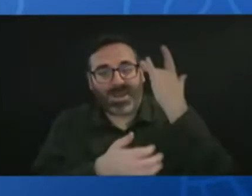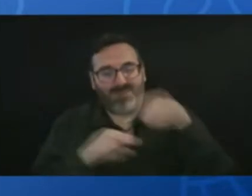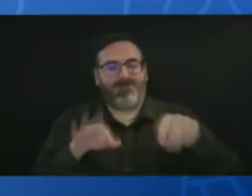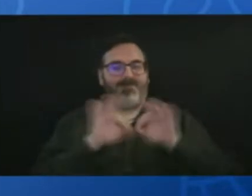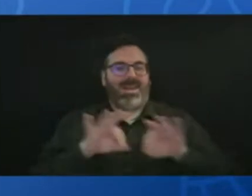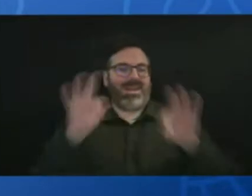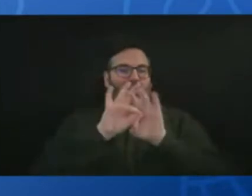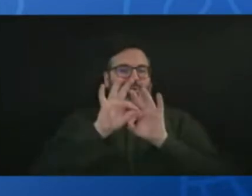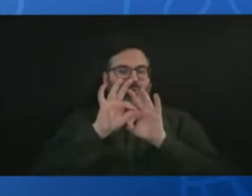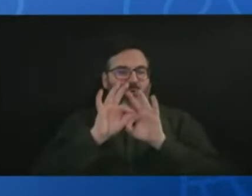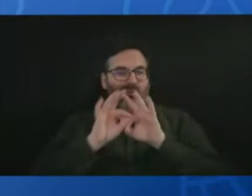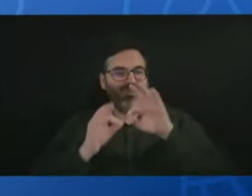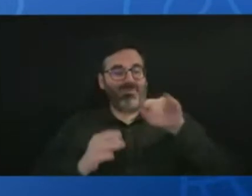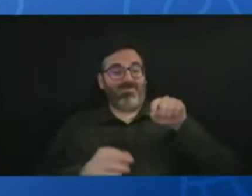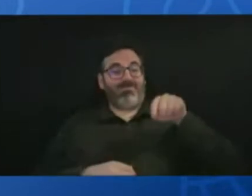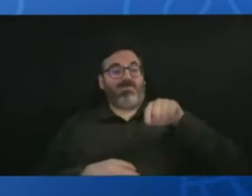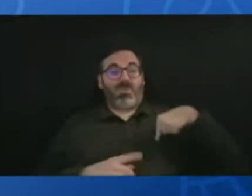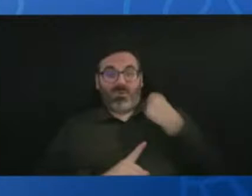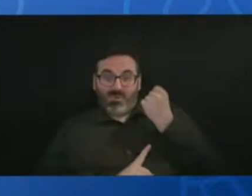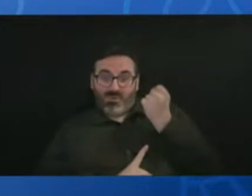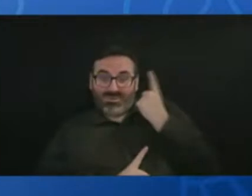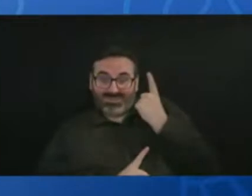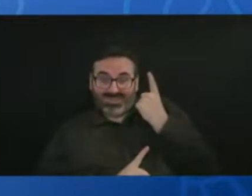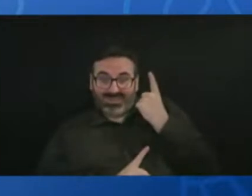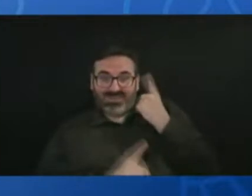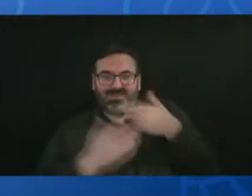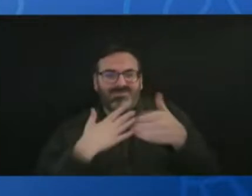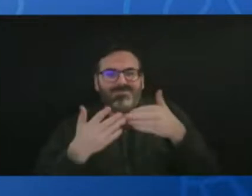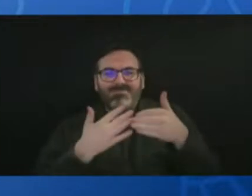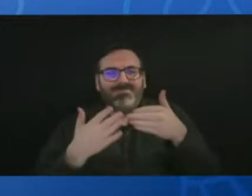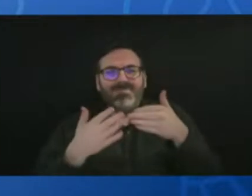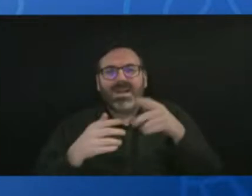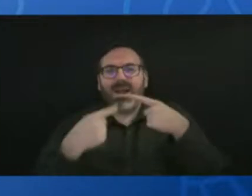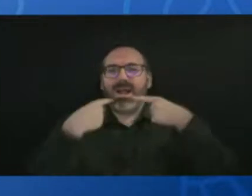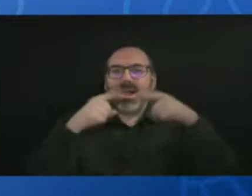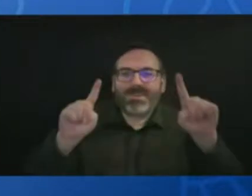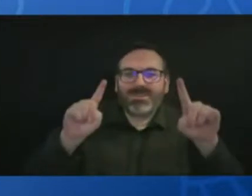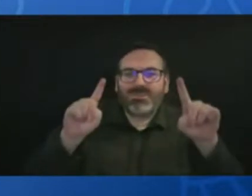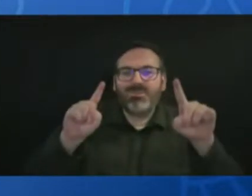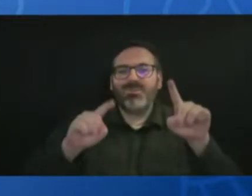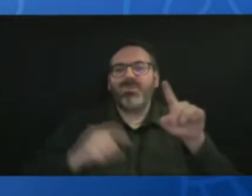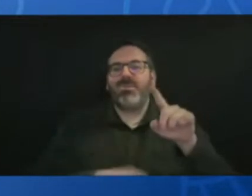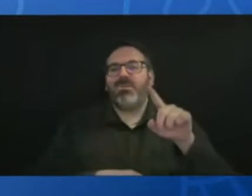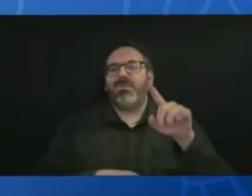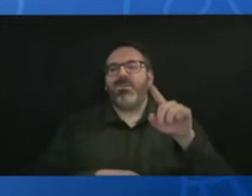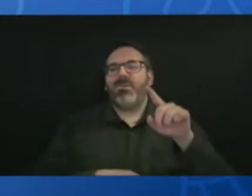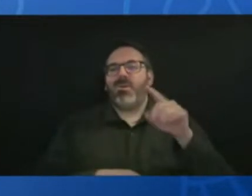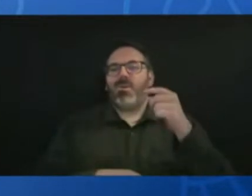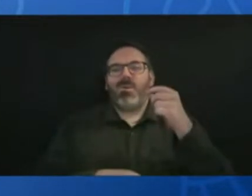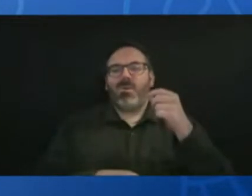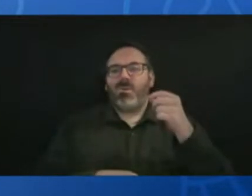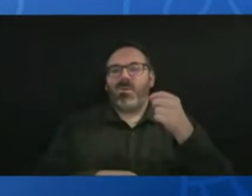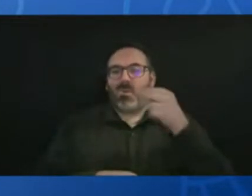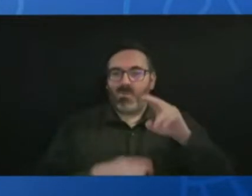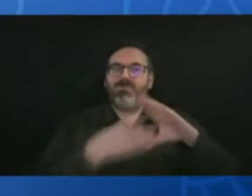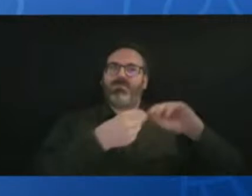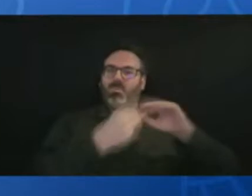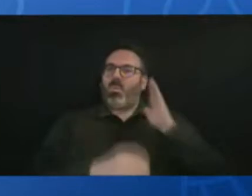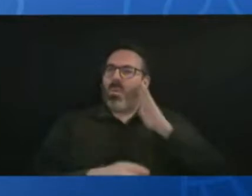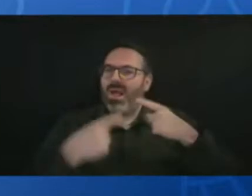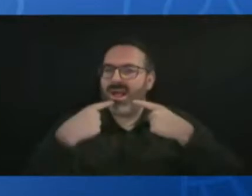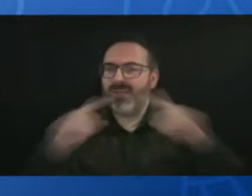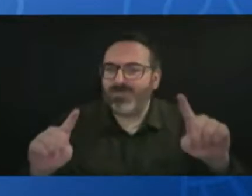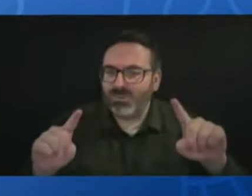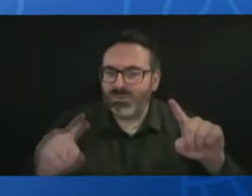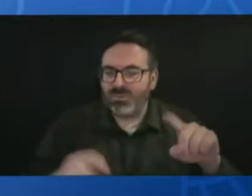working to accomplish the thing that the people running it say it would accomplish. If the money that is spent is actually, again, according to